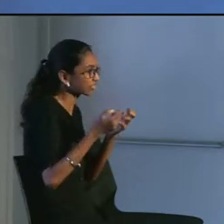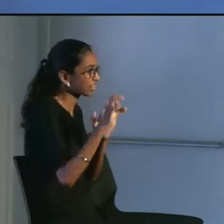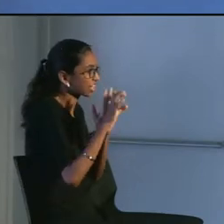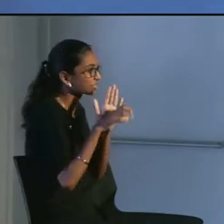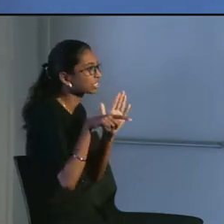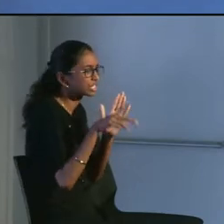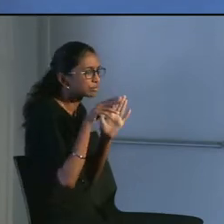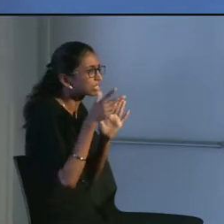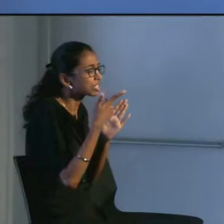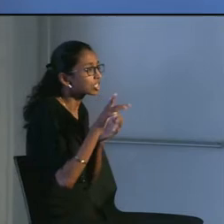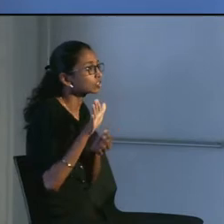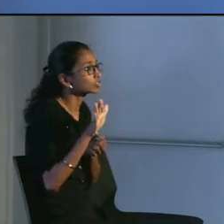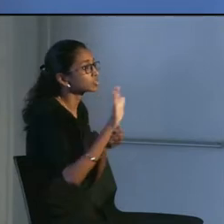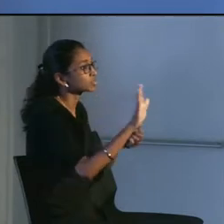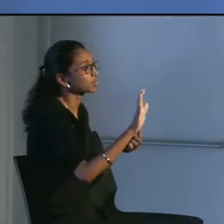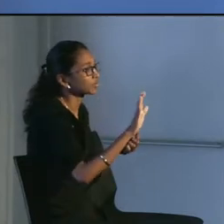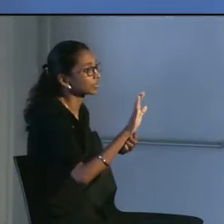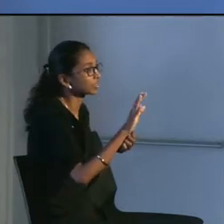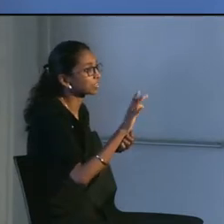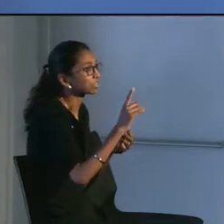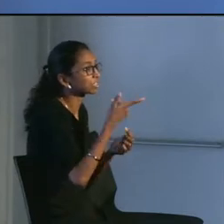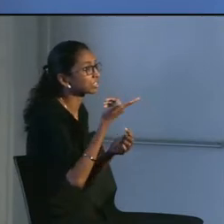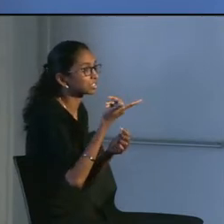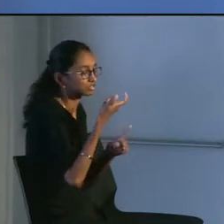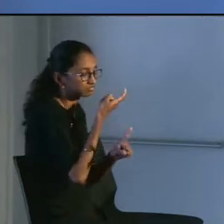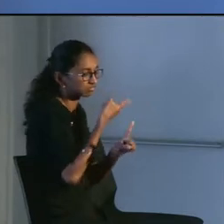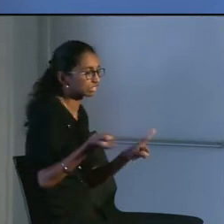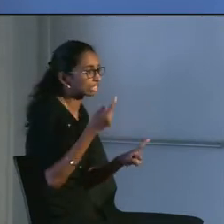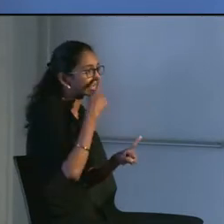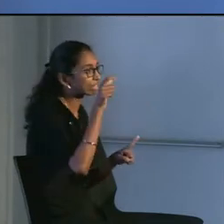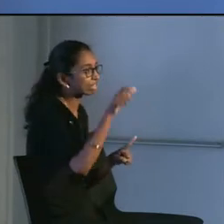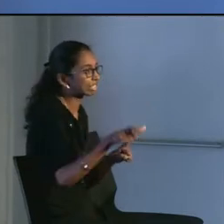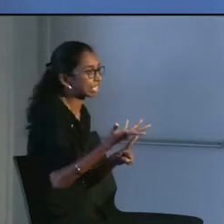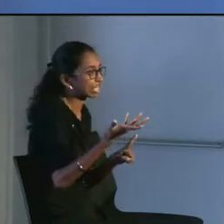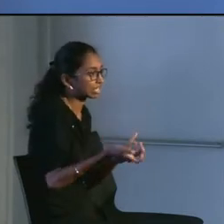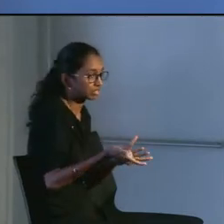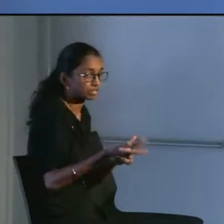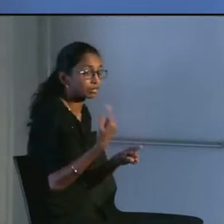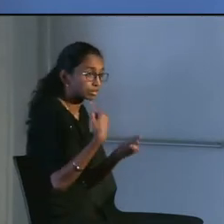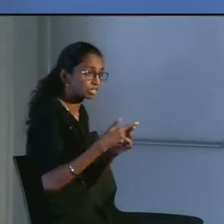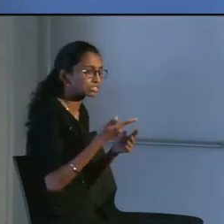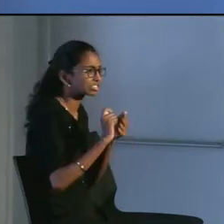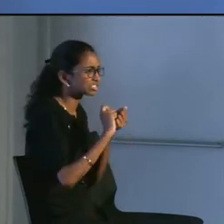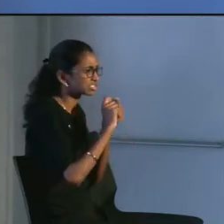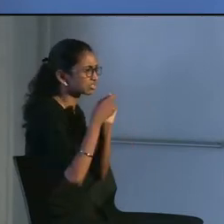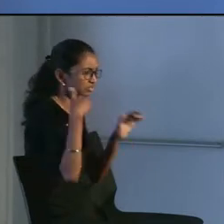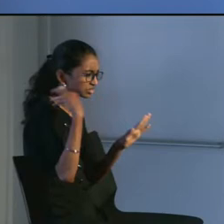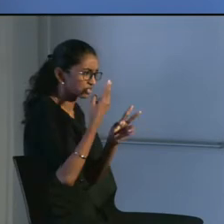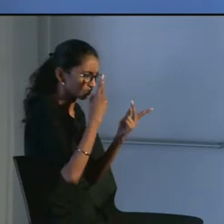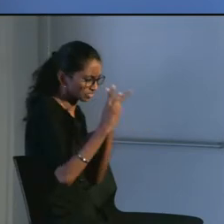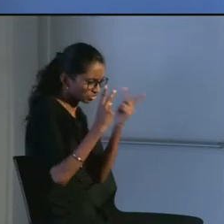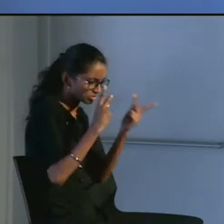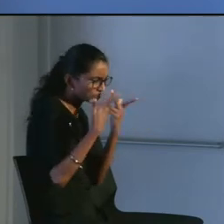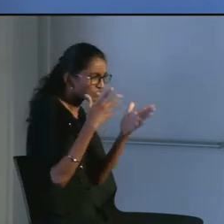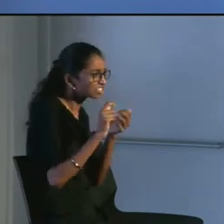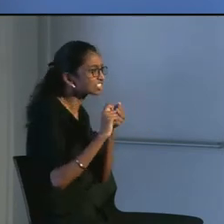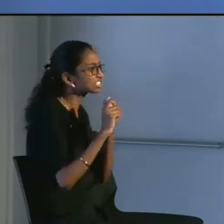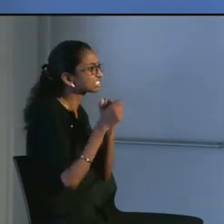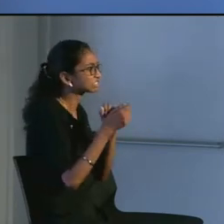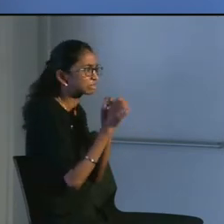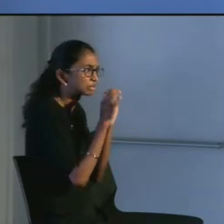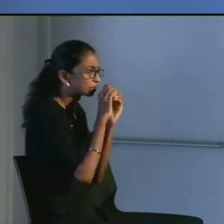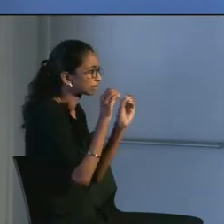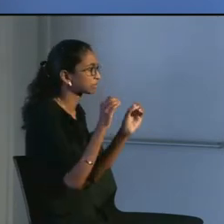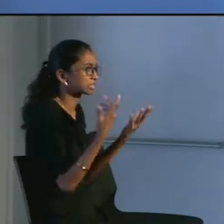show a violated woman. And not much has changed in the visual field now. You